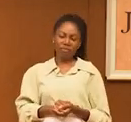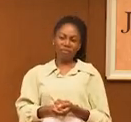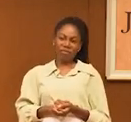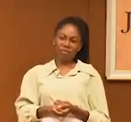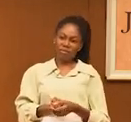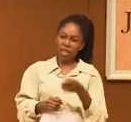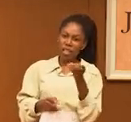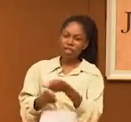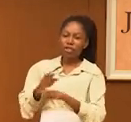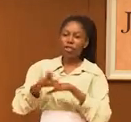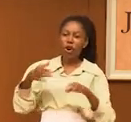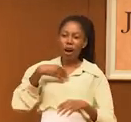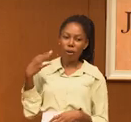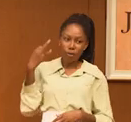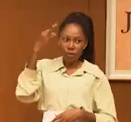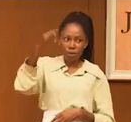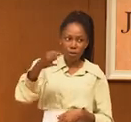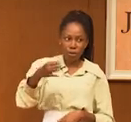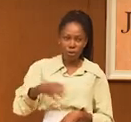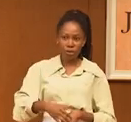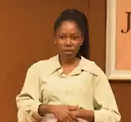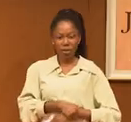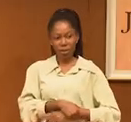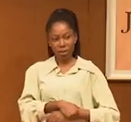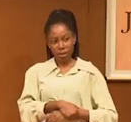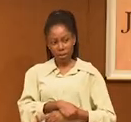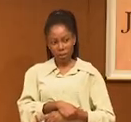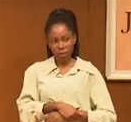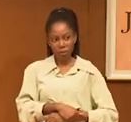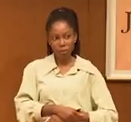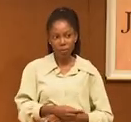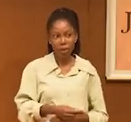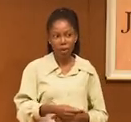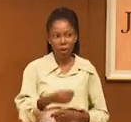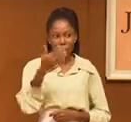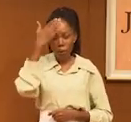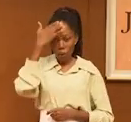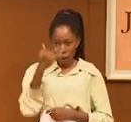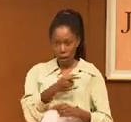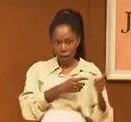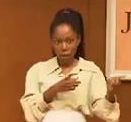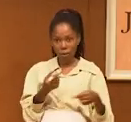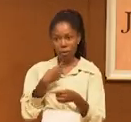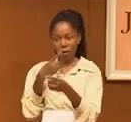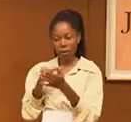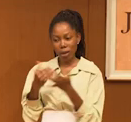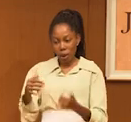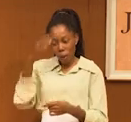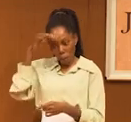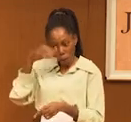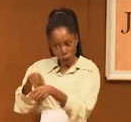spent together, the Holy Spirit is telling you. You know what I want to ask him? Because he's not really here to defend himself. Yeah, you know?